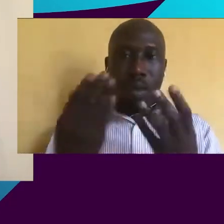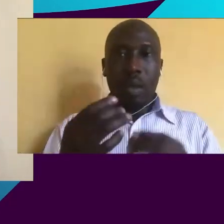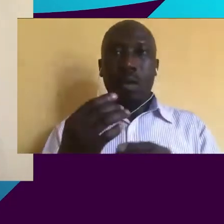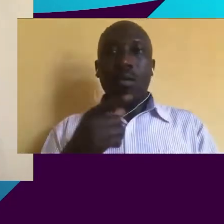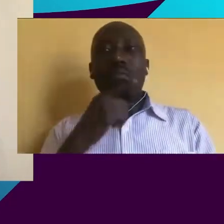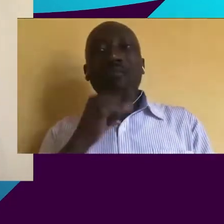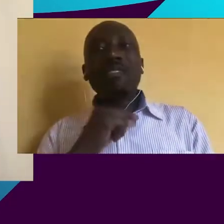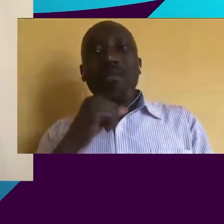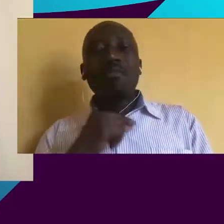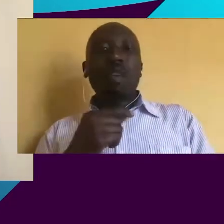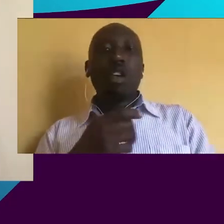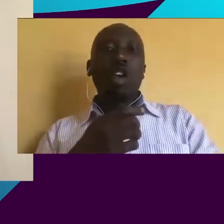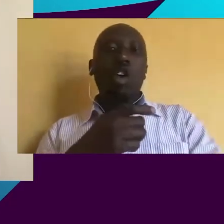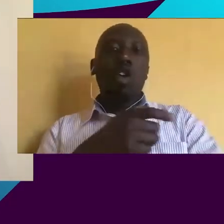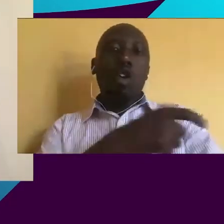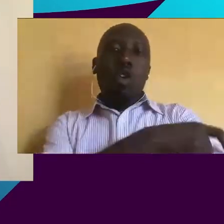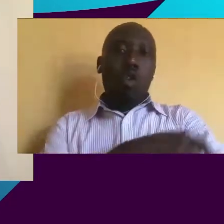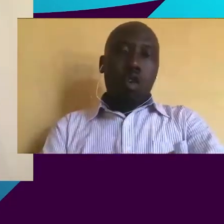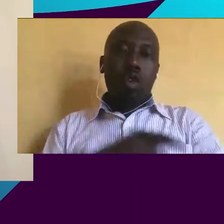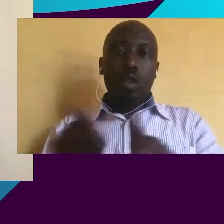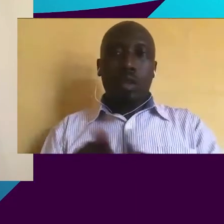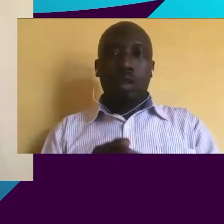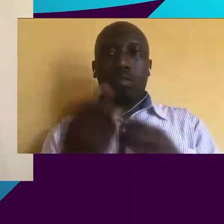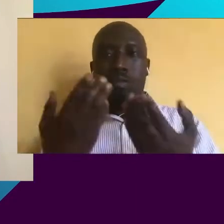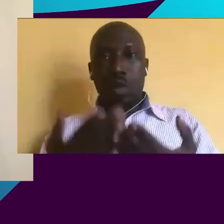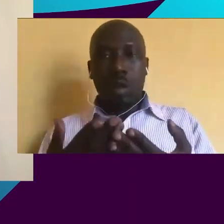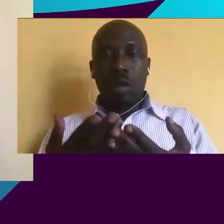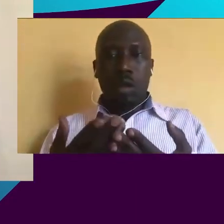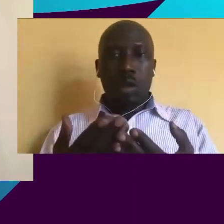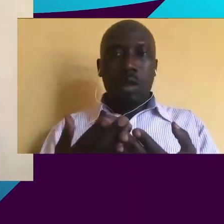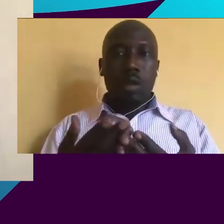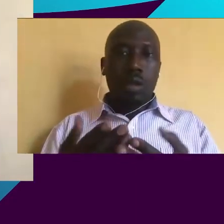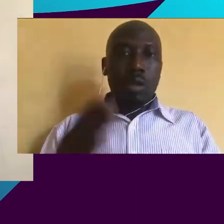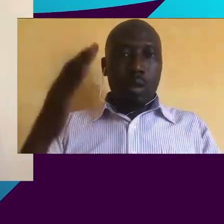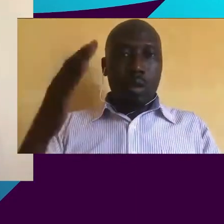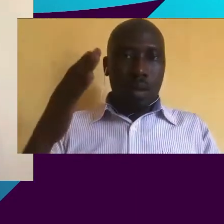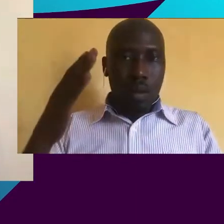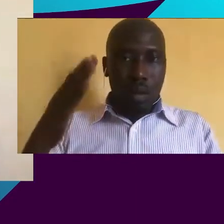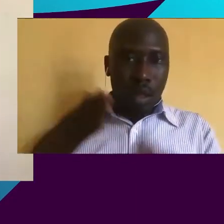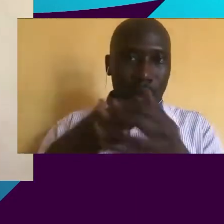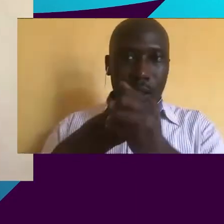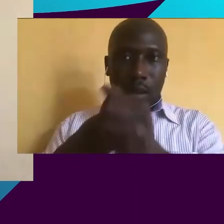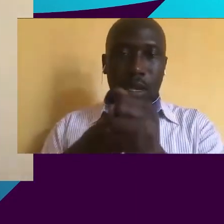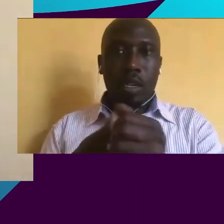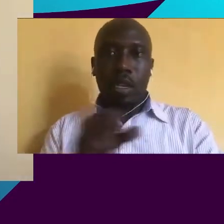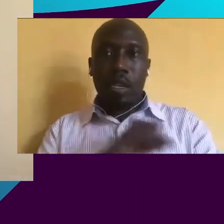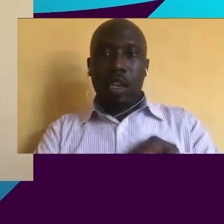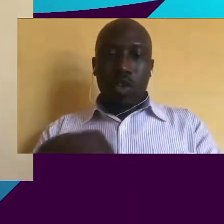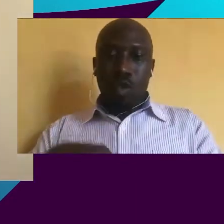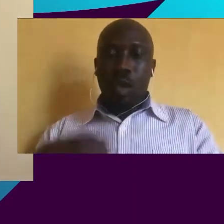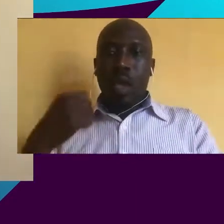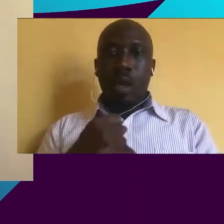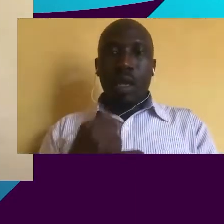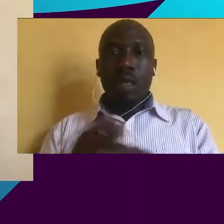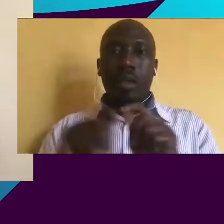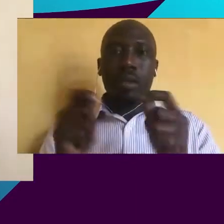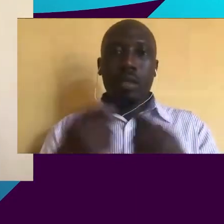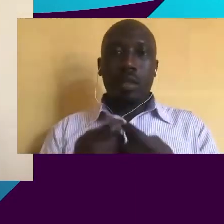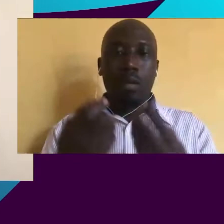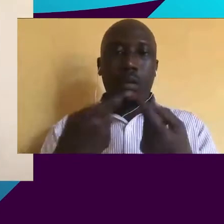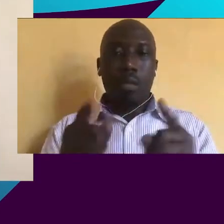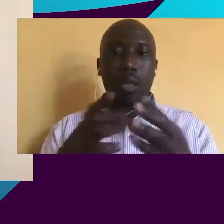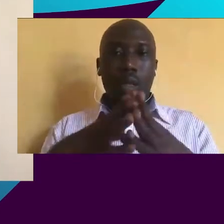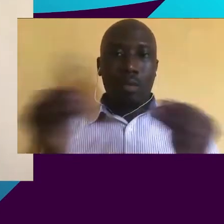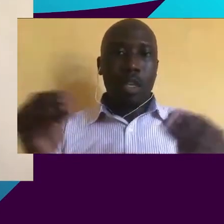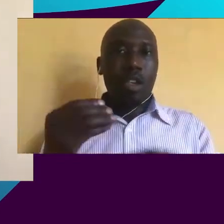coaching or actually heading women and girls team, but they lack knowledge on menstrual hygiene. And